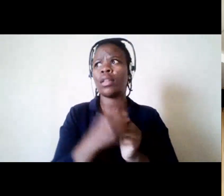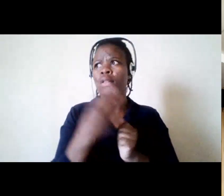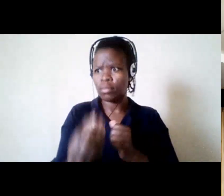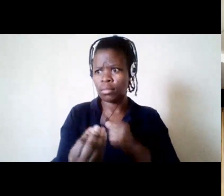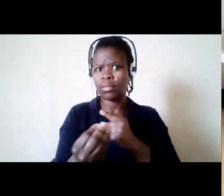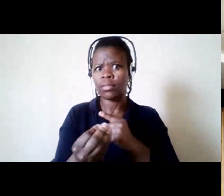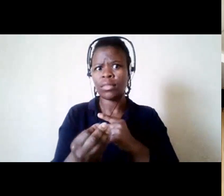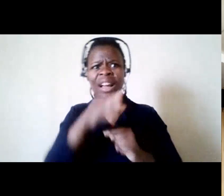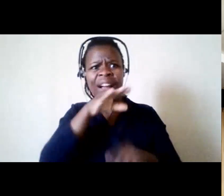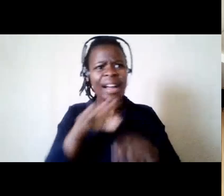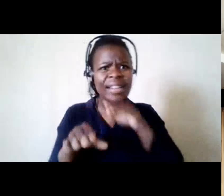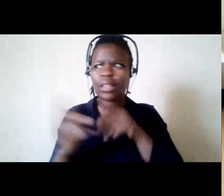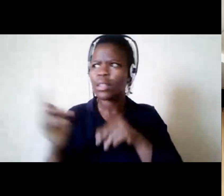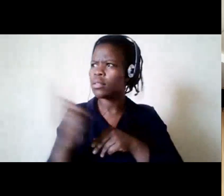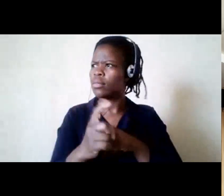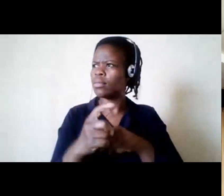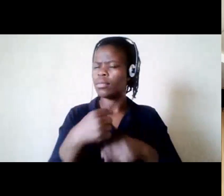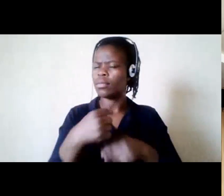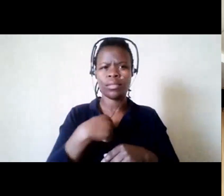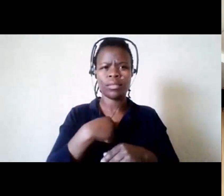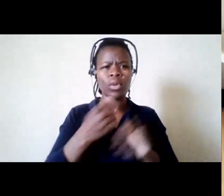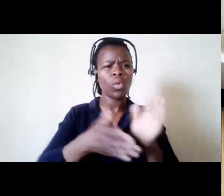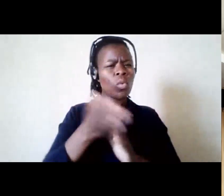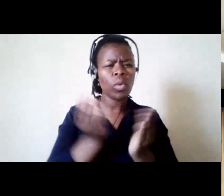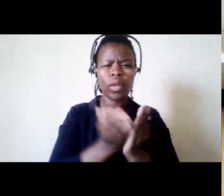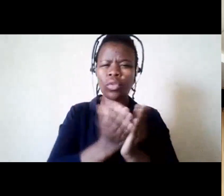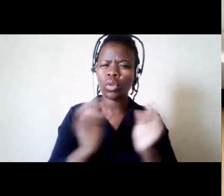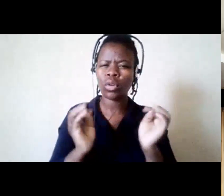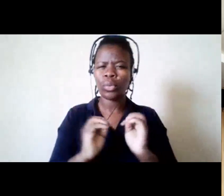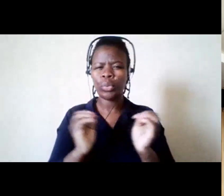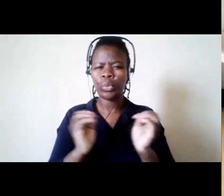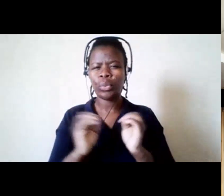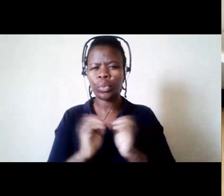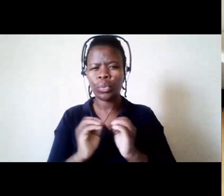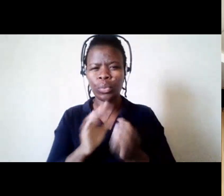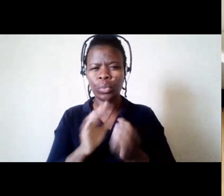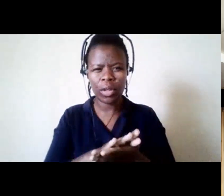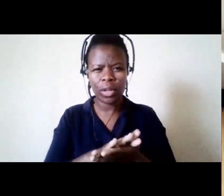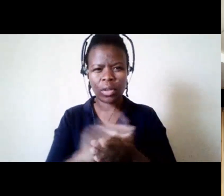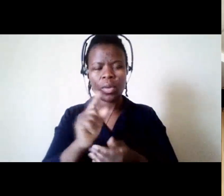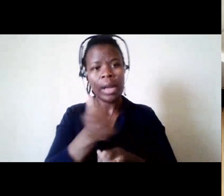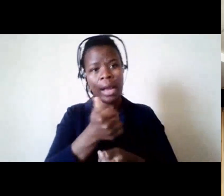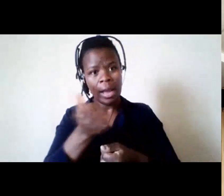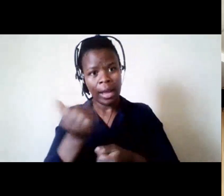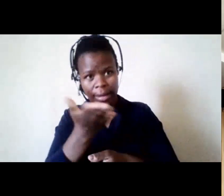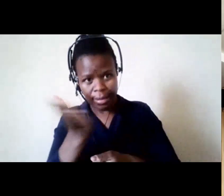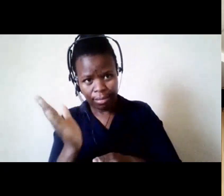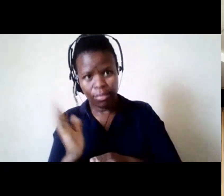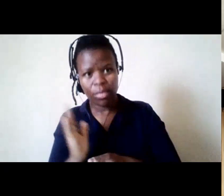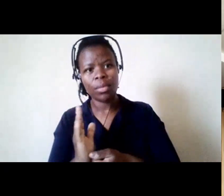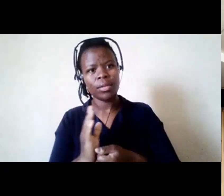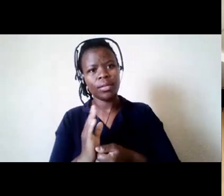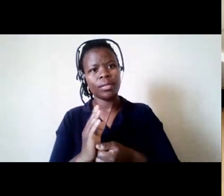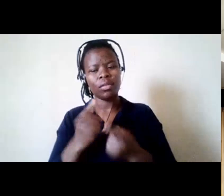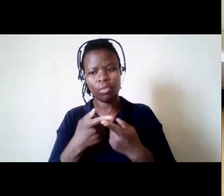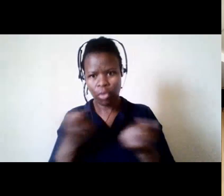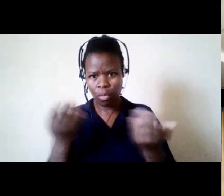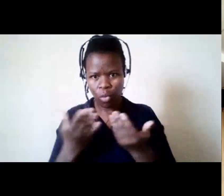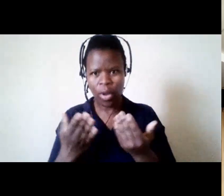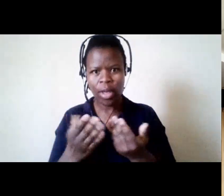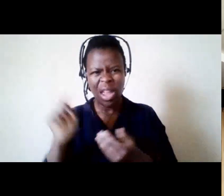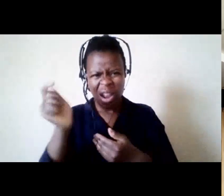they come to me, these kids, they never went to school. And some of them, they come from rural areas.